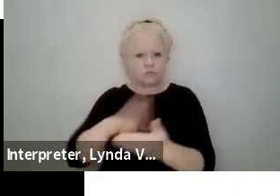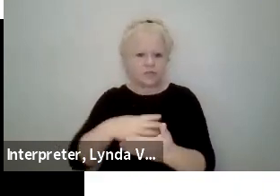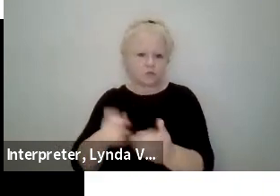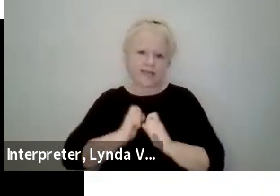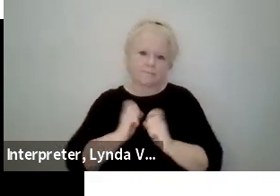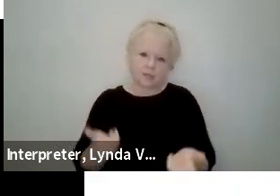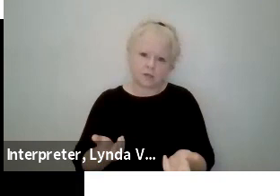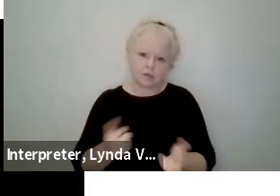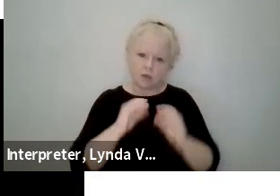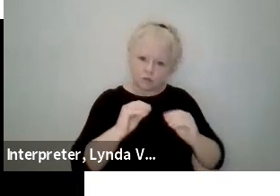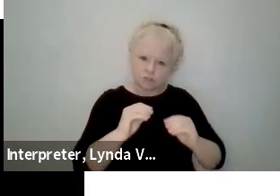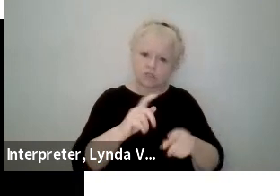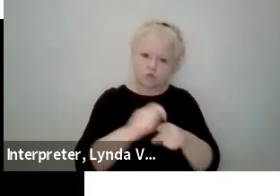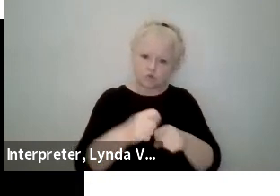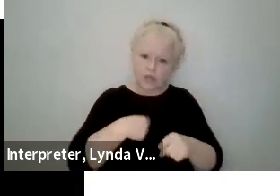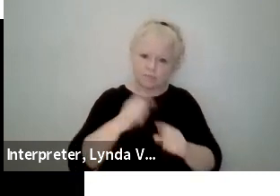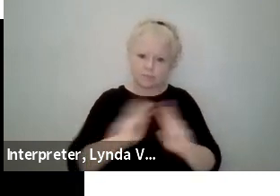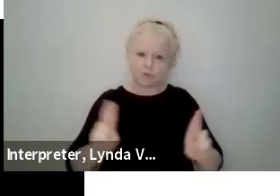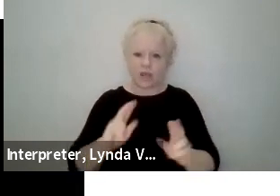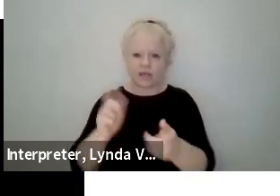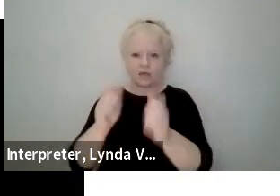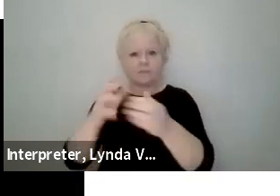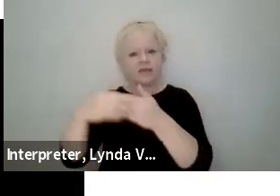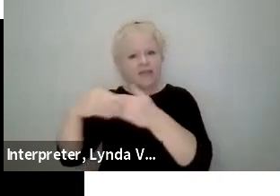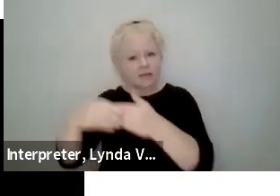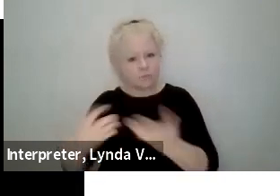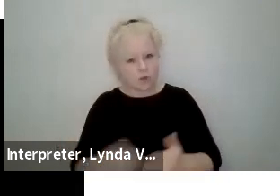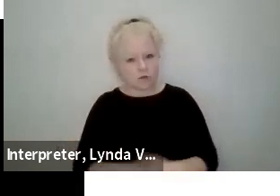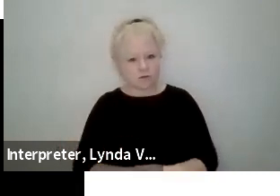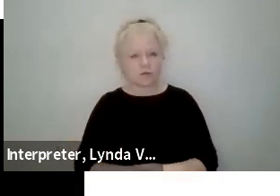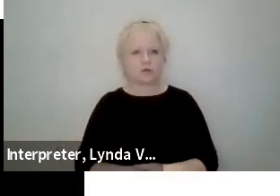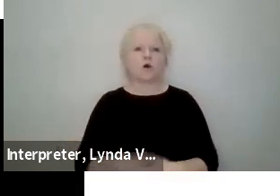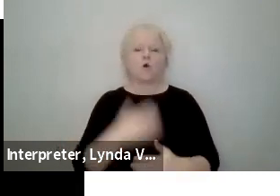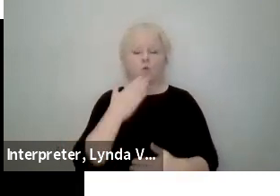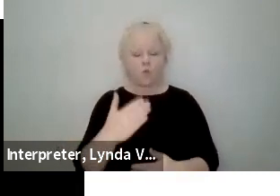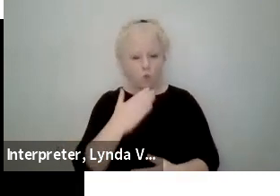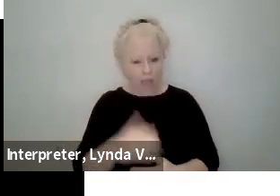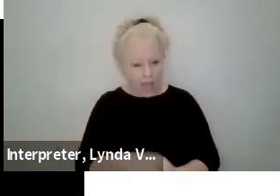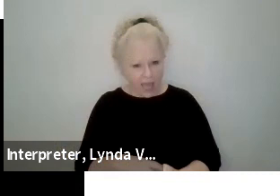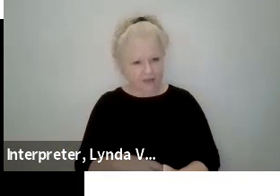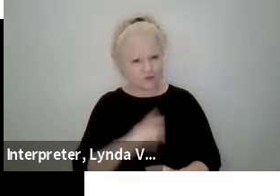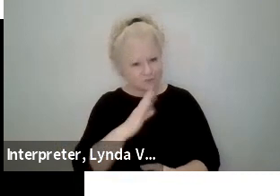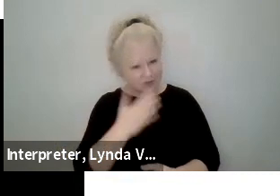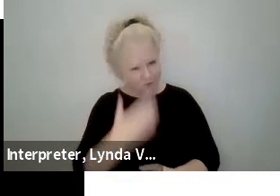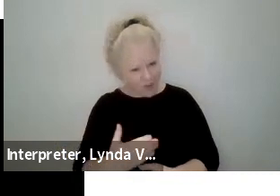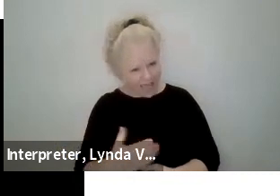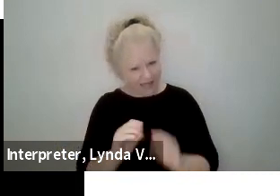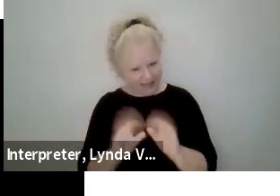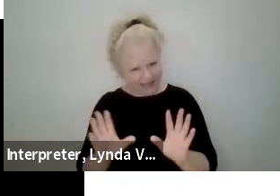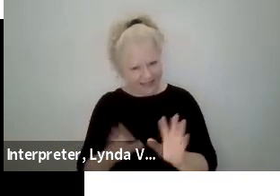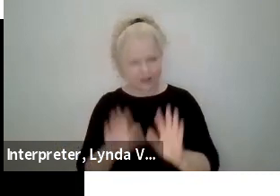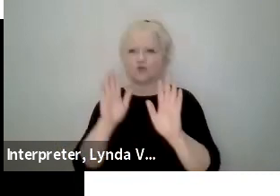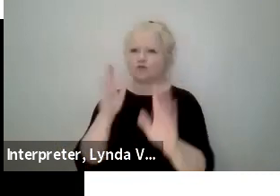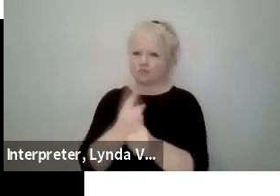me. Awesome, awesome. Well spoken. And you are absolutely